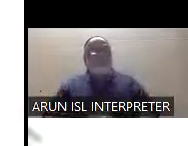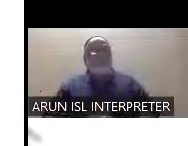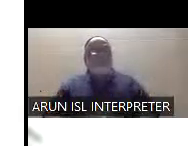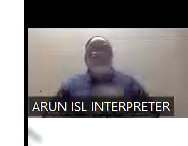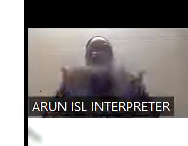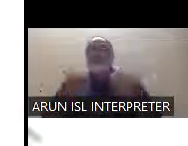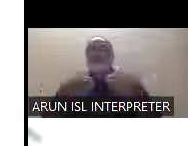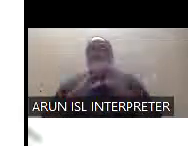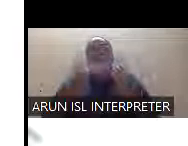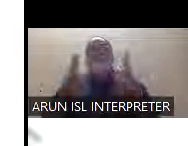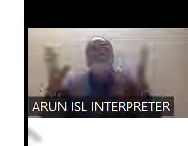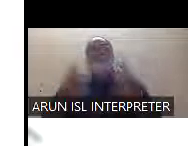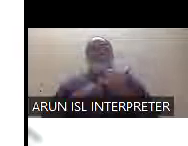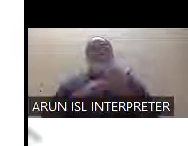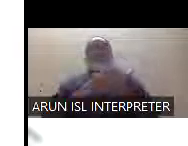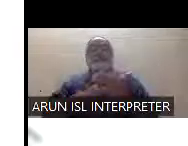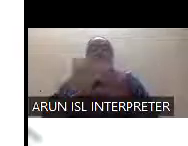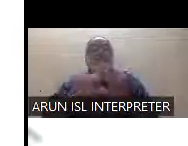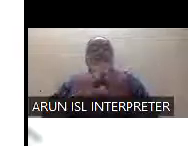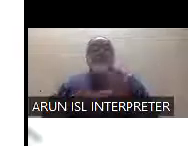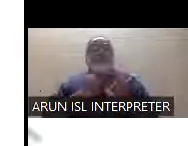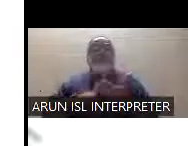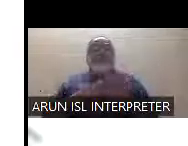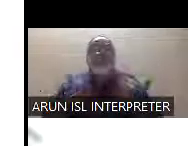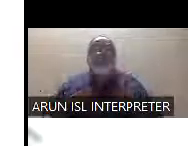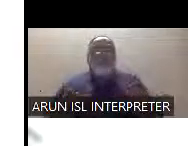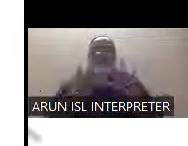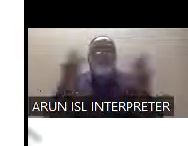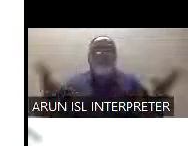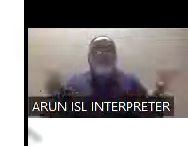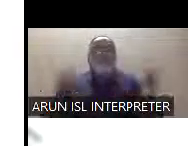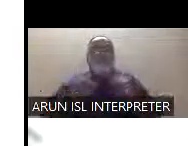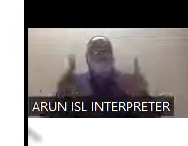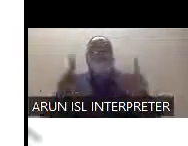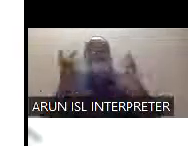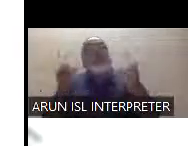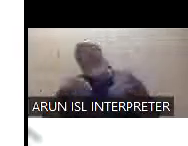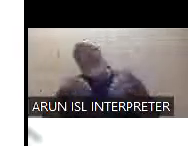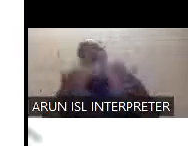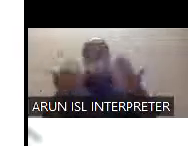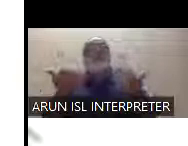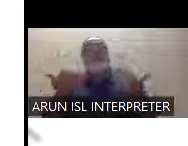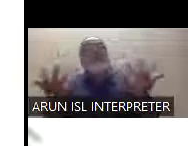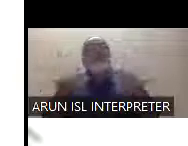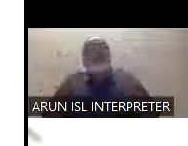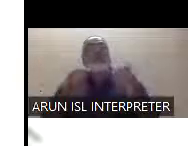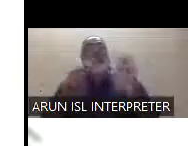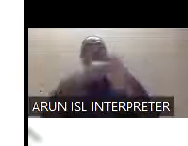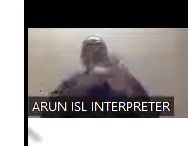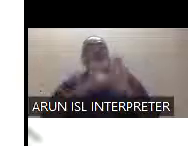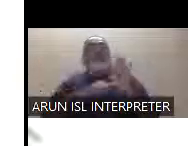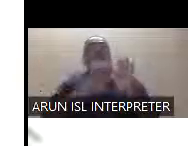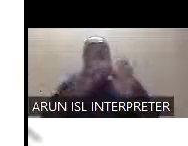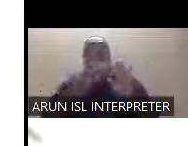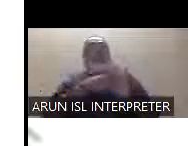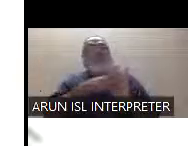not major schemes running around on these areas, but these are probable areas which serve as a guidance for the government, so that